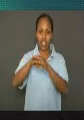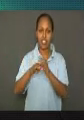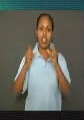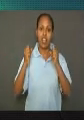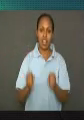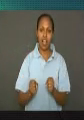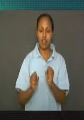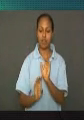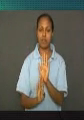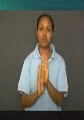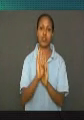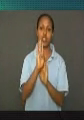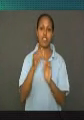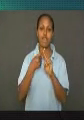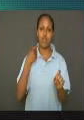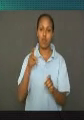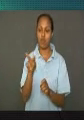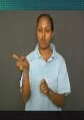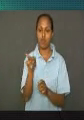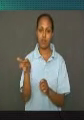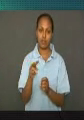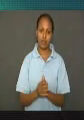can be built from.